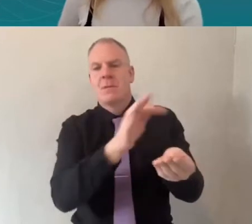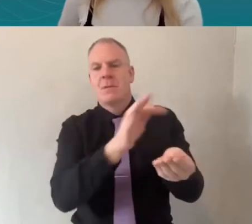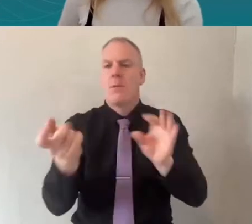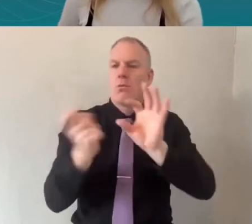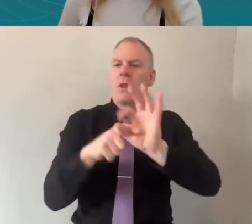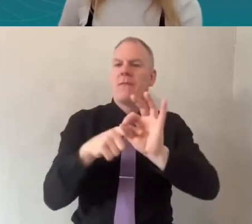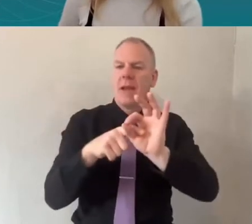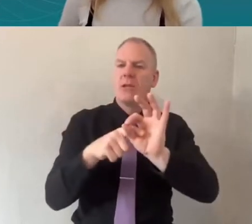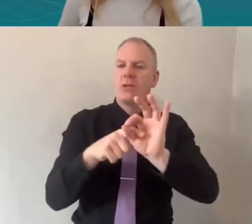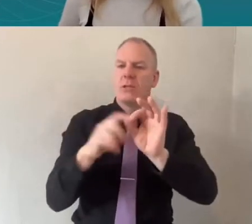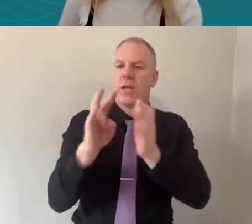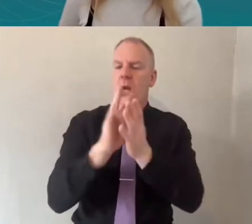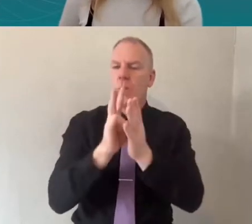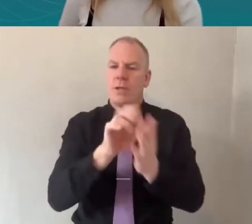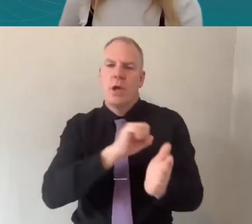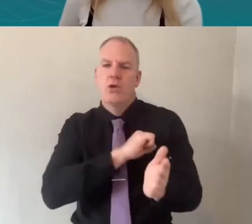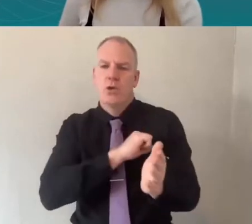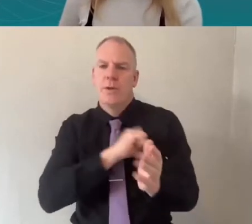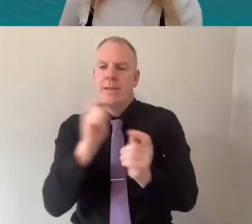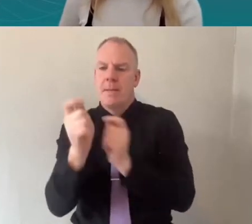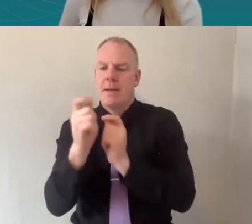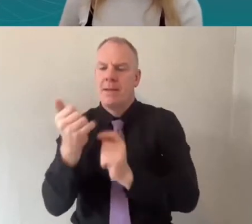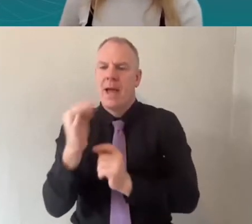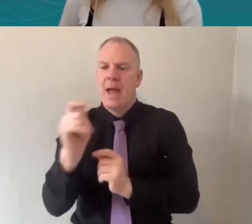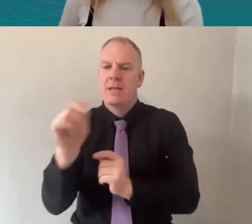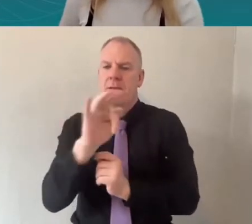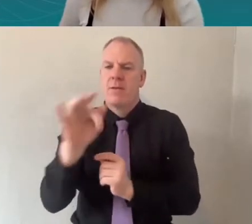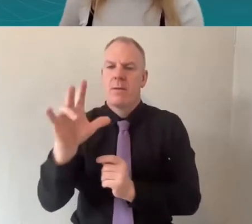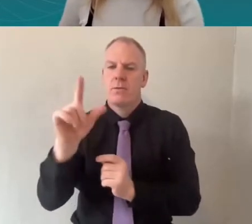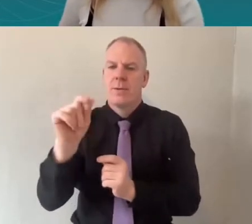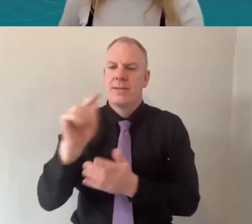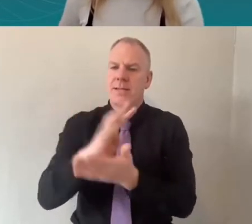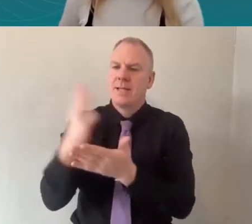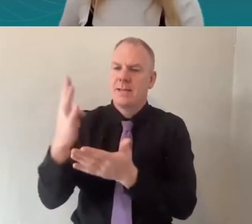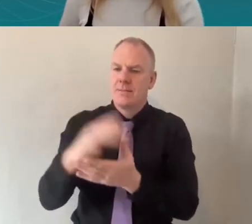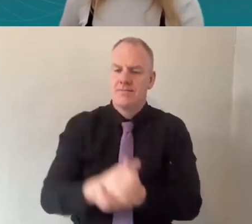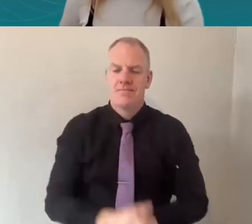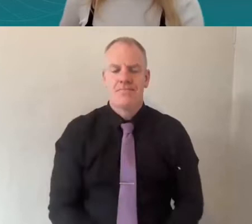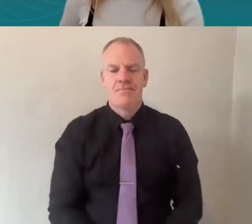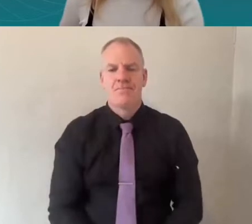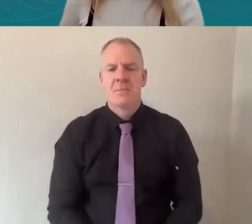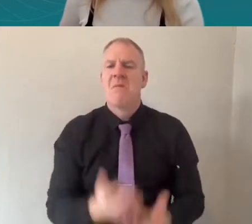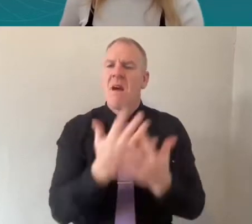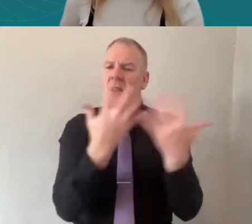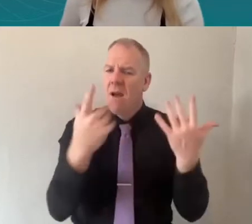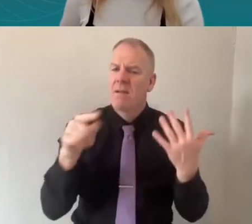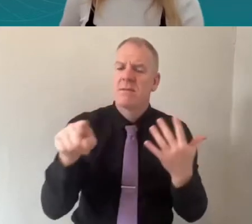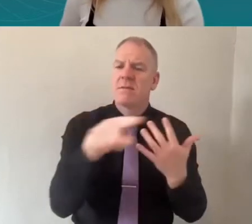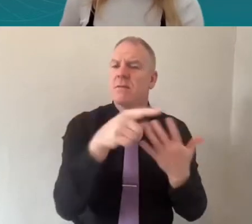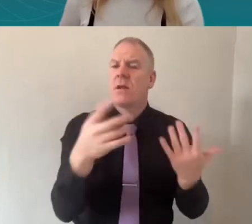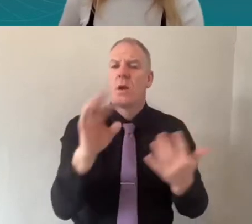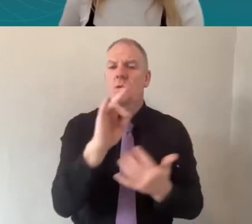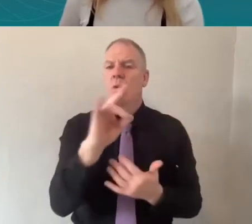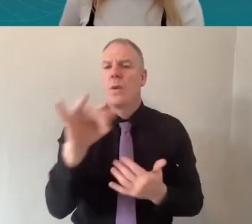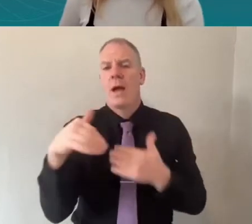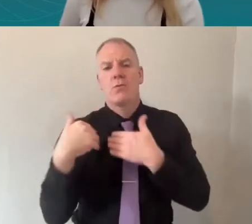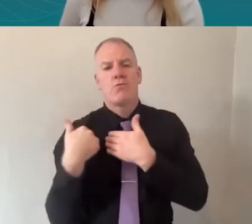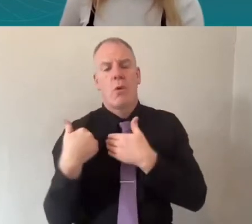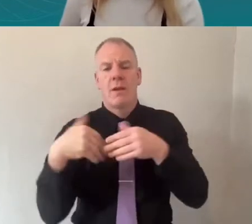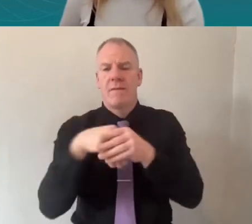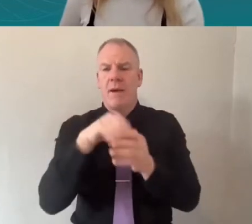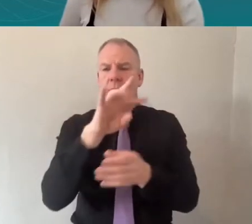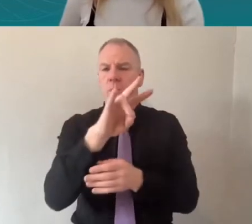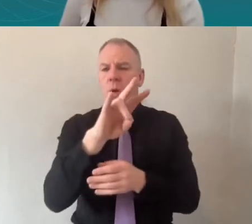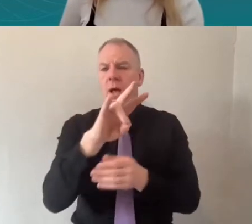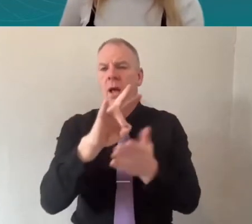Qualifications and Quality Assurance Amendment Act 2019. For many people, QQI's role as a quality assurance